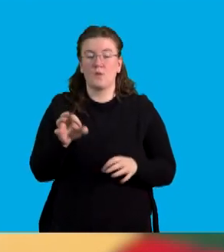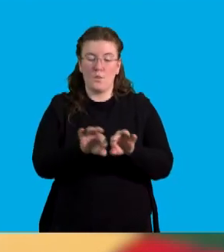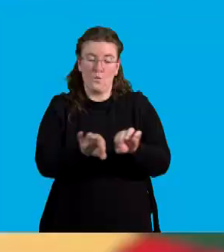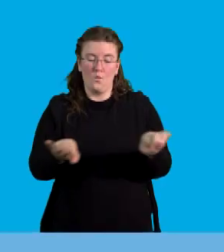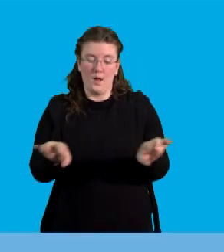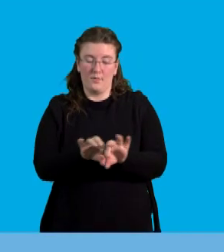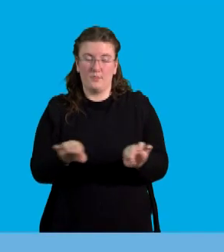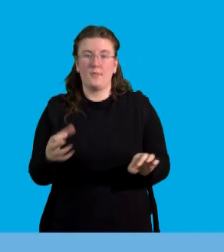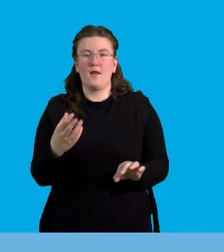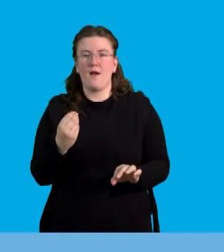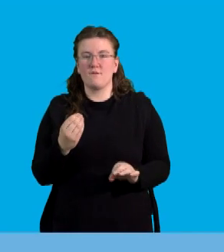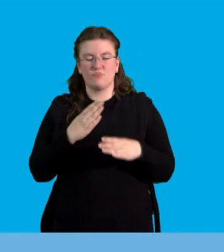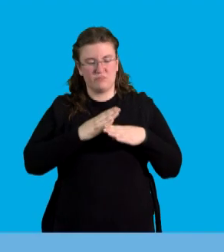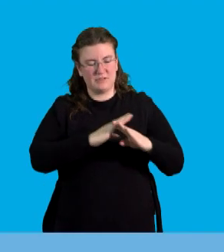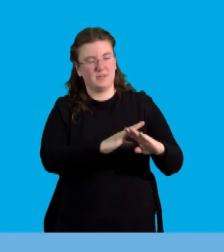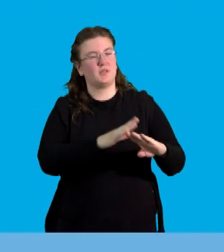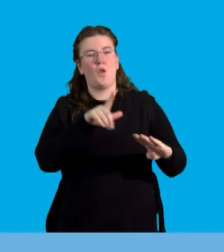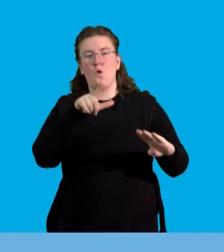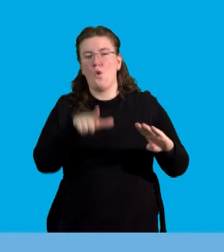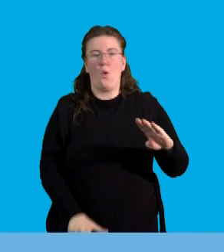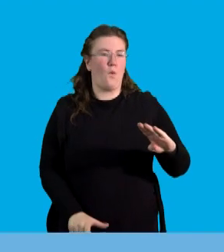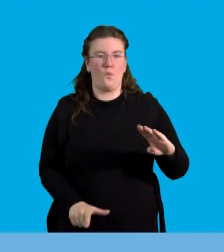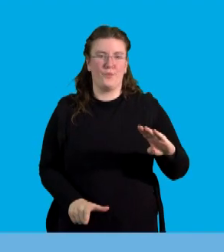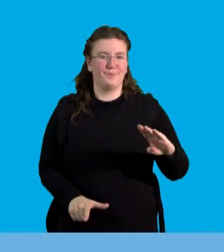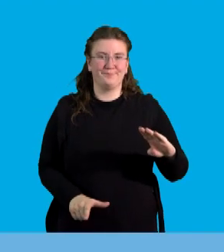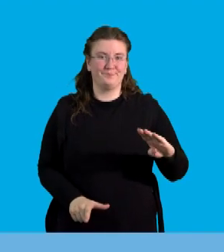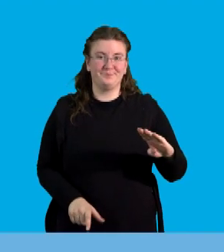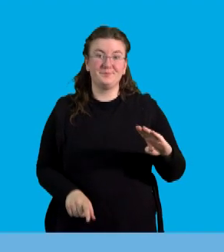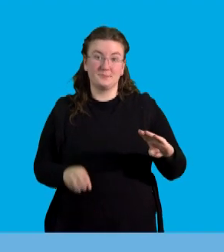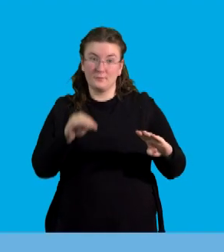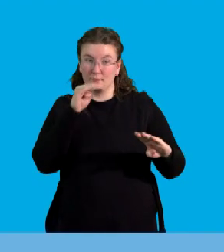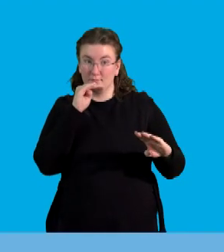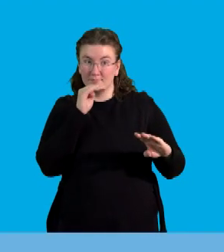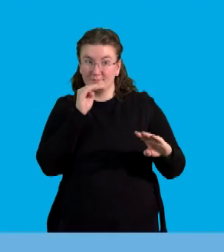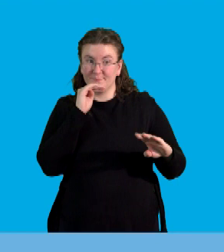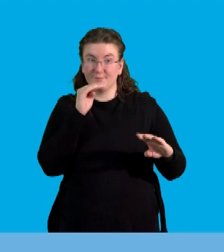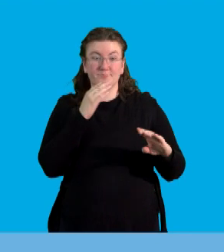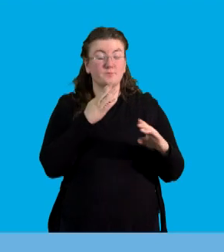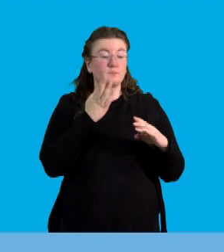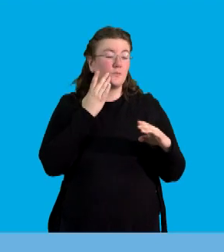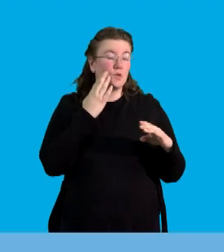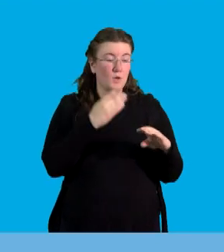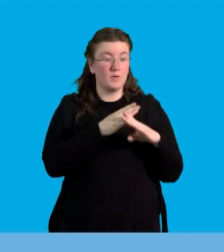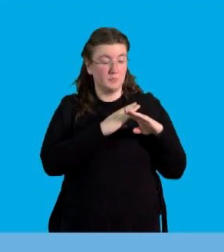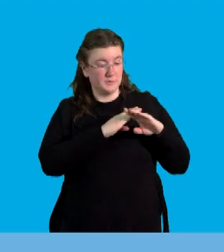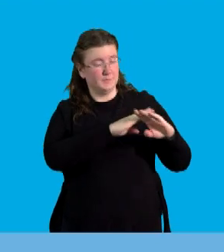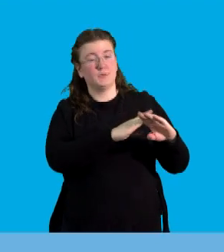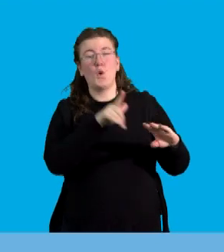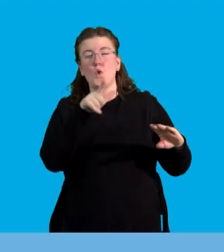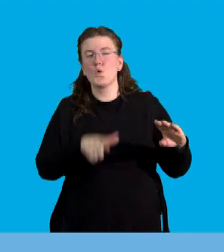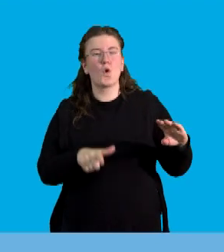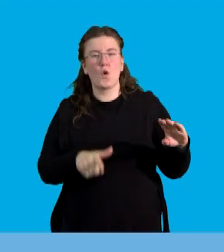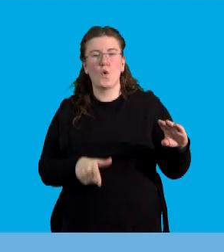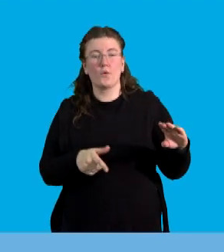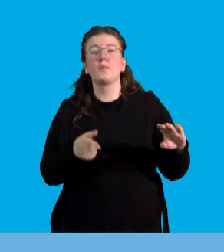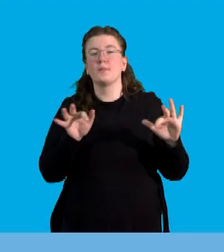a low resistance. So that means its resistance to the flow of electricity is very low, which is why it is mostly used